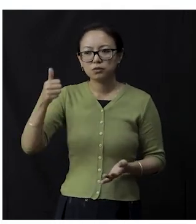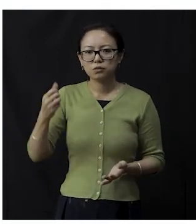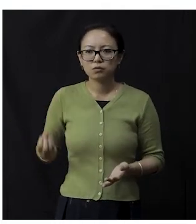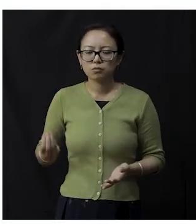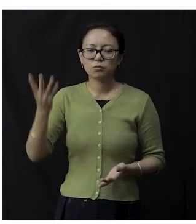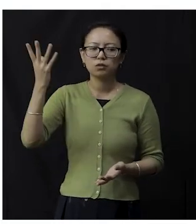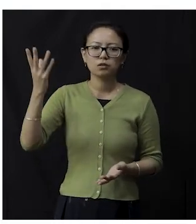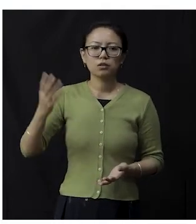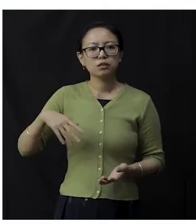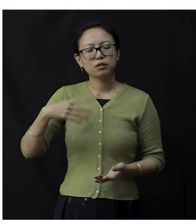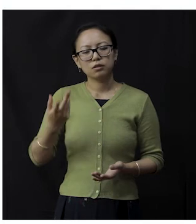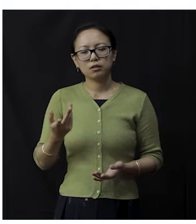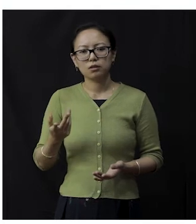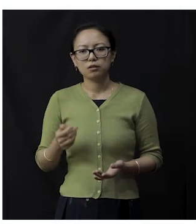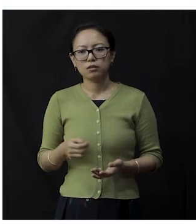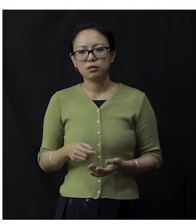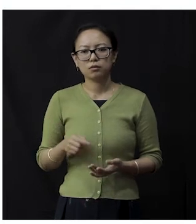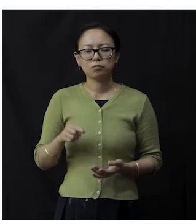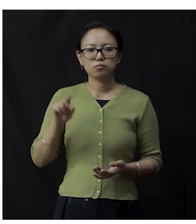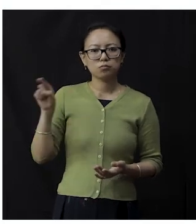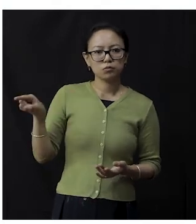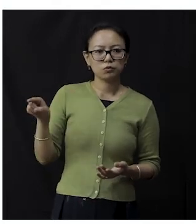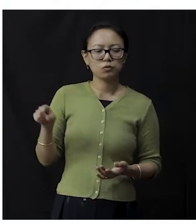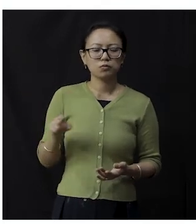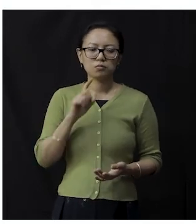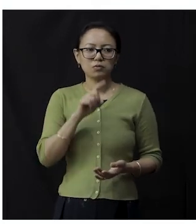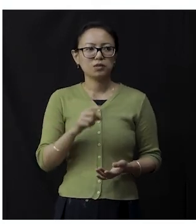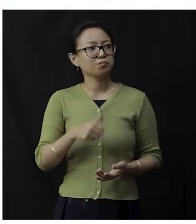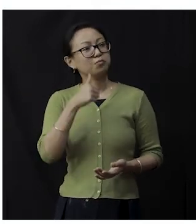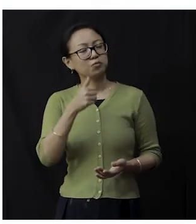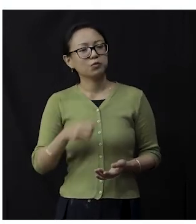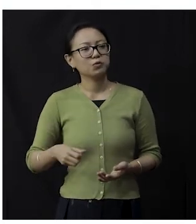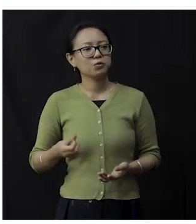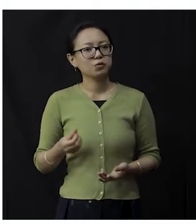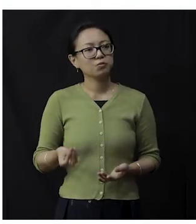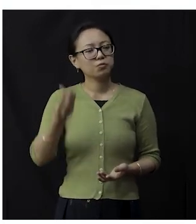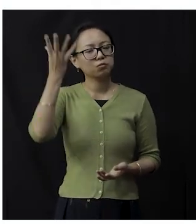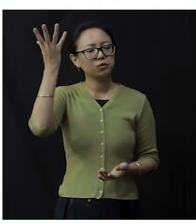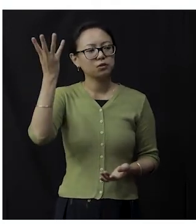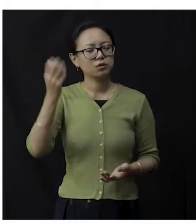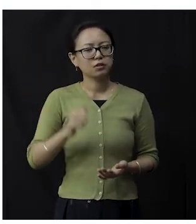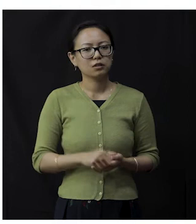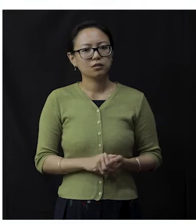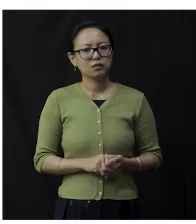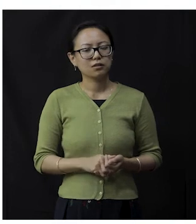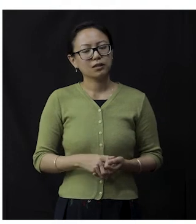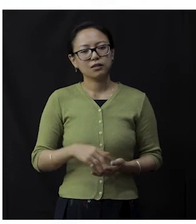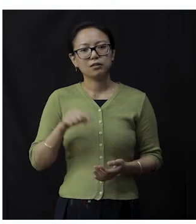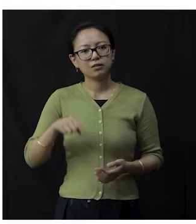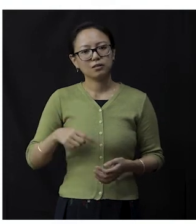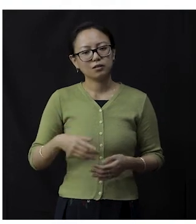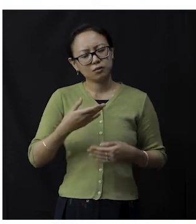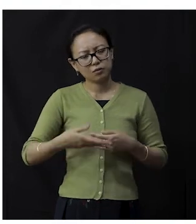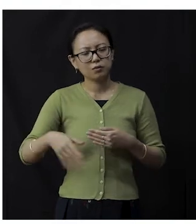are you?" And when everyone said good evening, man, he again replied, very,